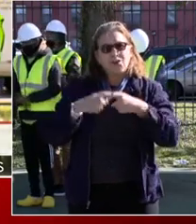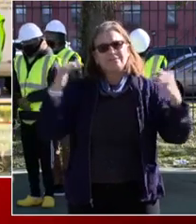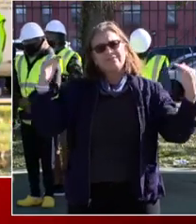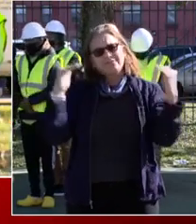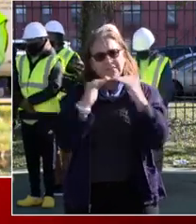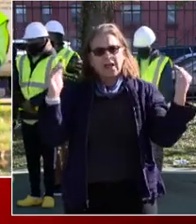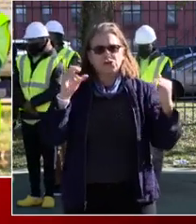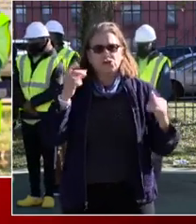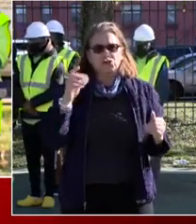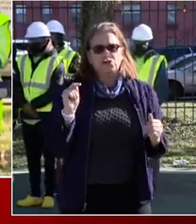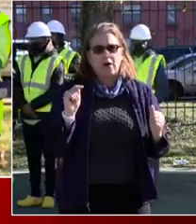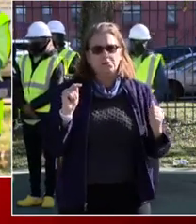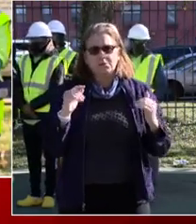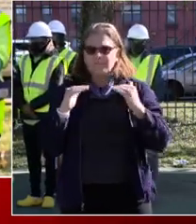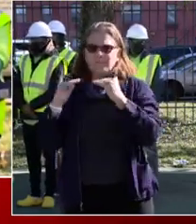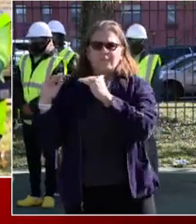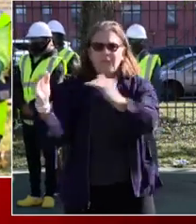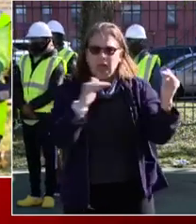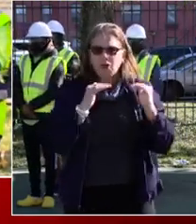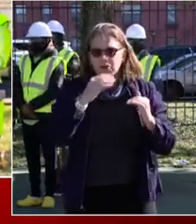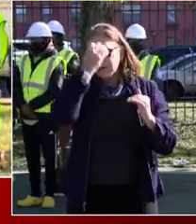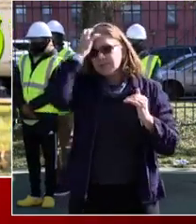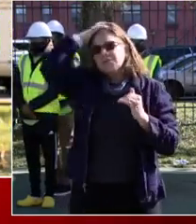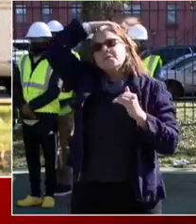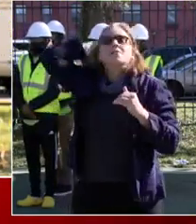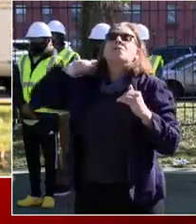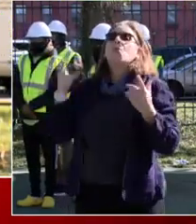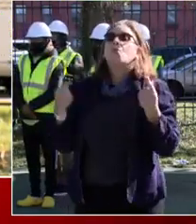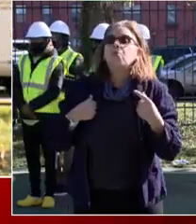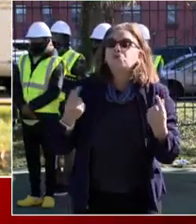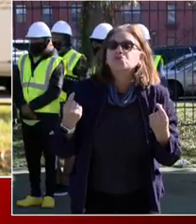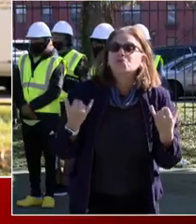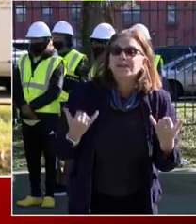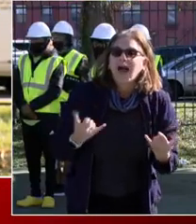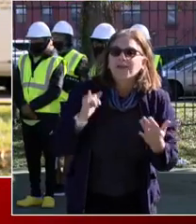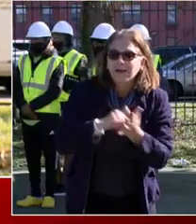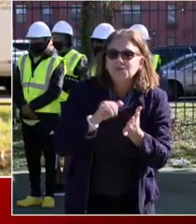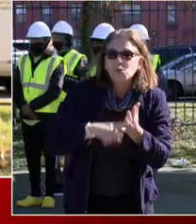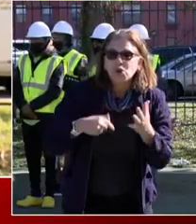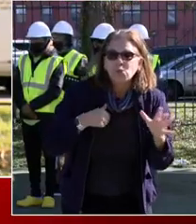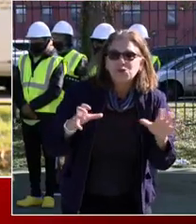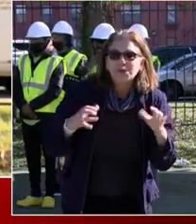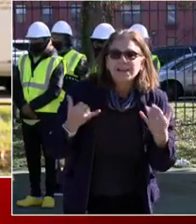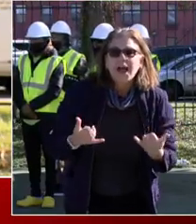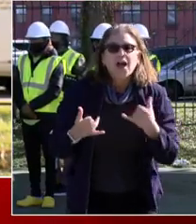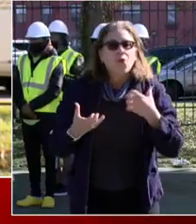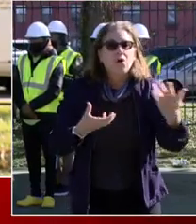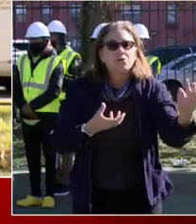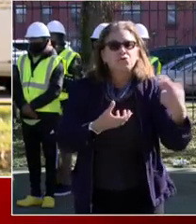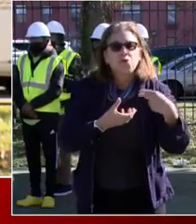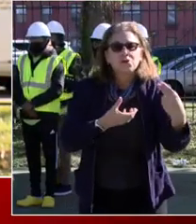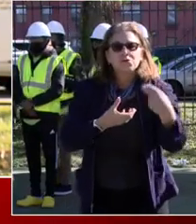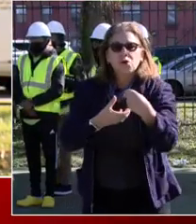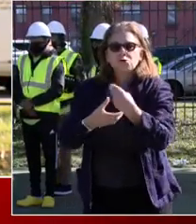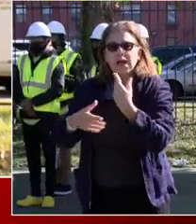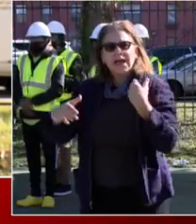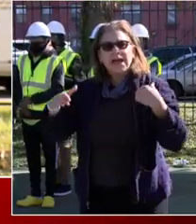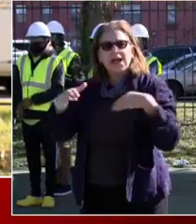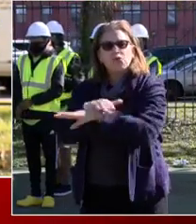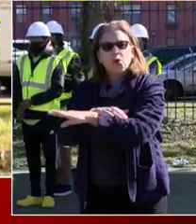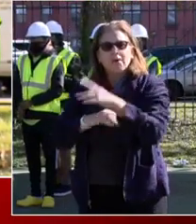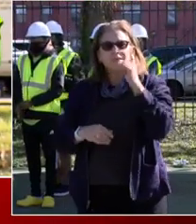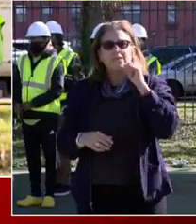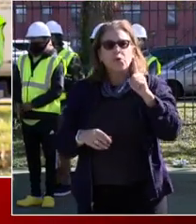And that's what we're doing here today. We're helping these constituents to enroll into the Solar for All initiative to get a